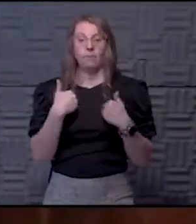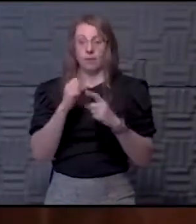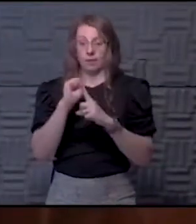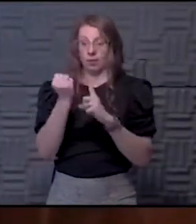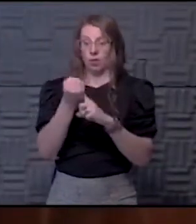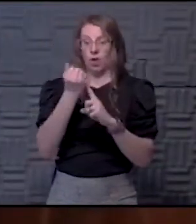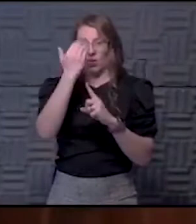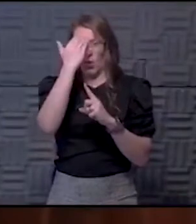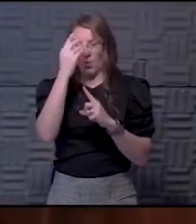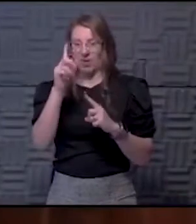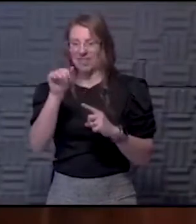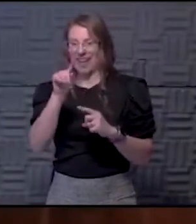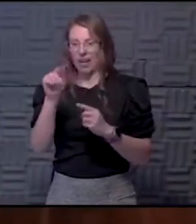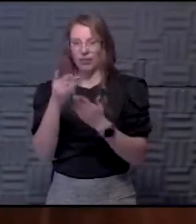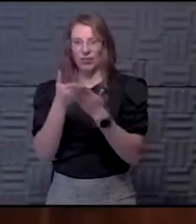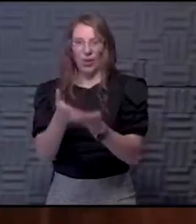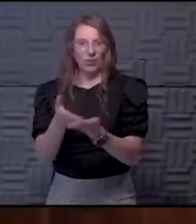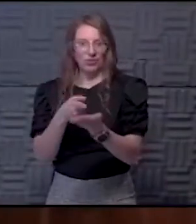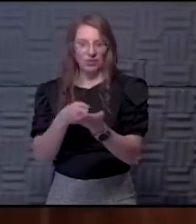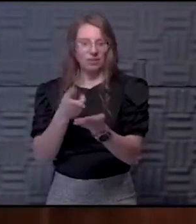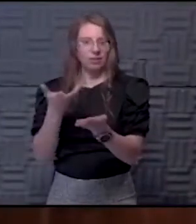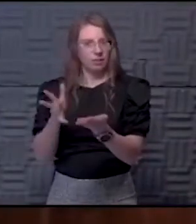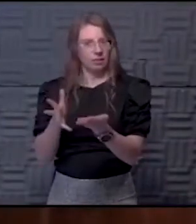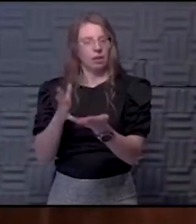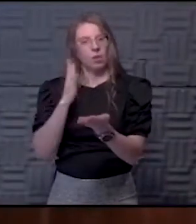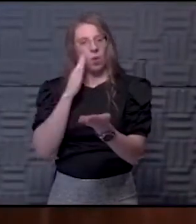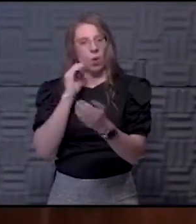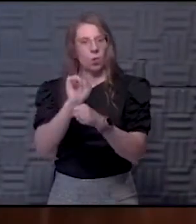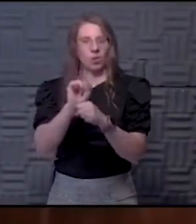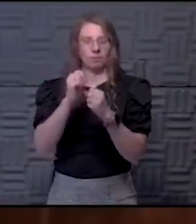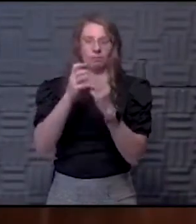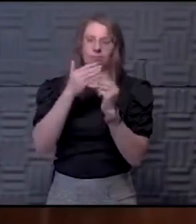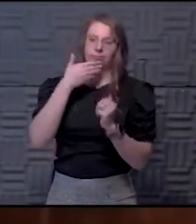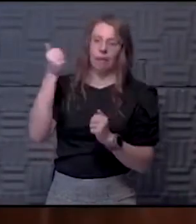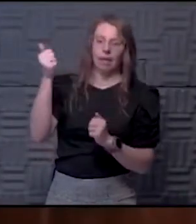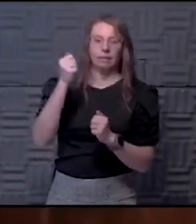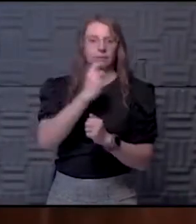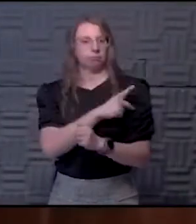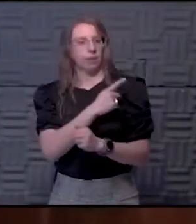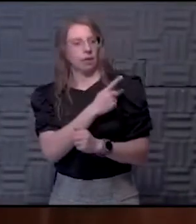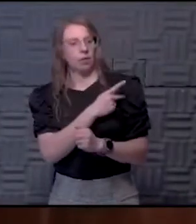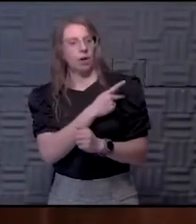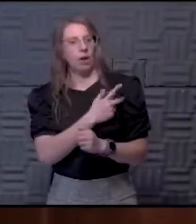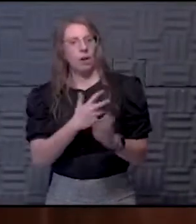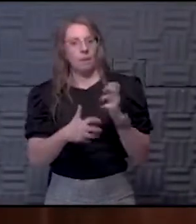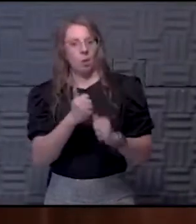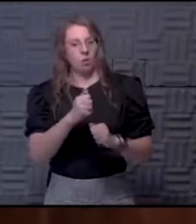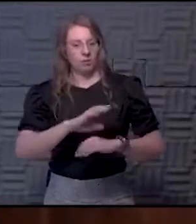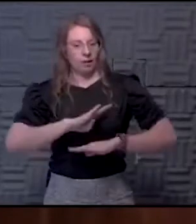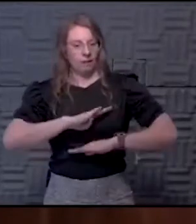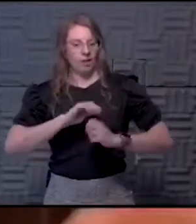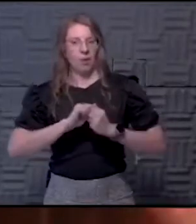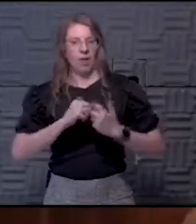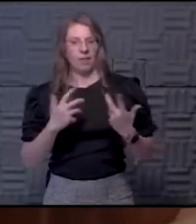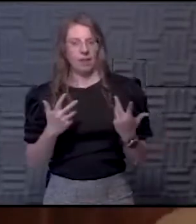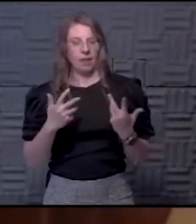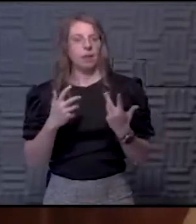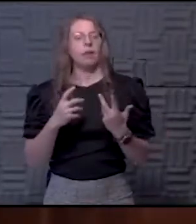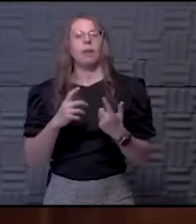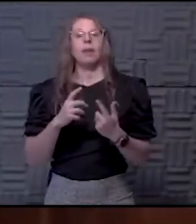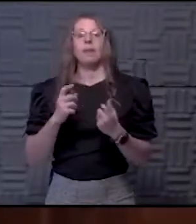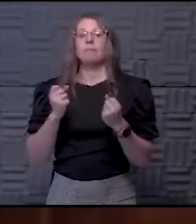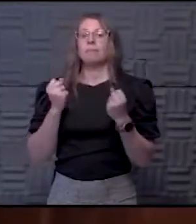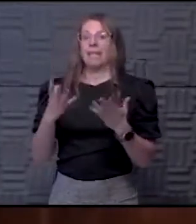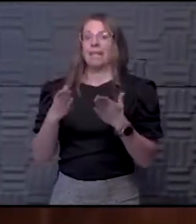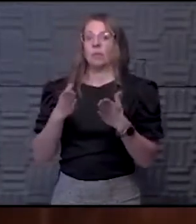know what the data shows. We know what works best, what our patients are most satisfied with. And in many ways, and